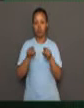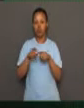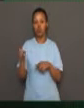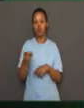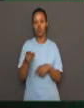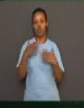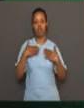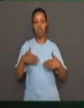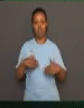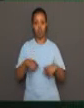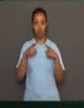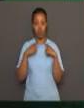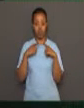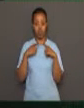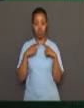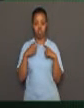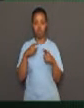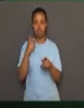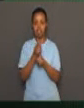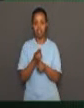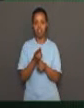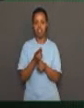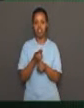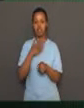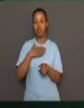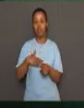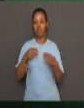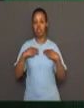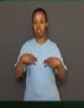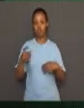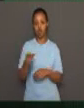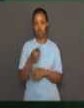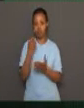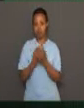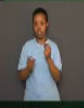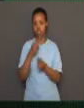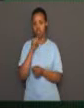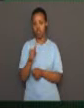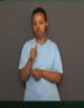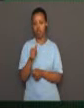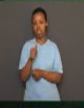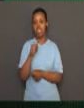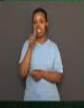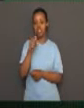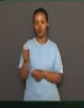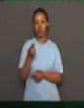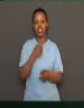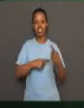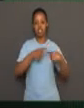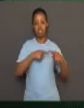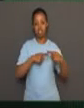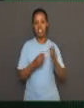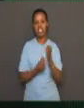thymus. And of course it is not just physical structures themselves, but also the genes which control